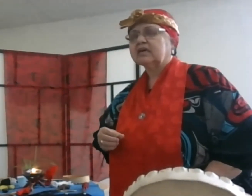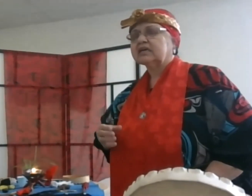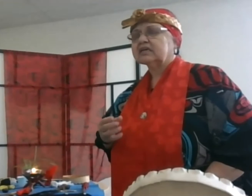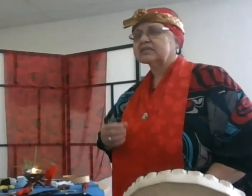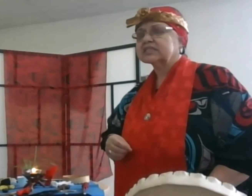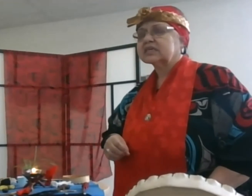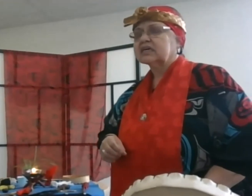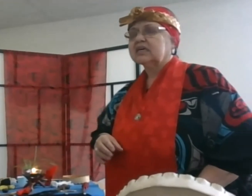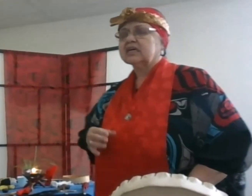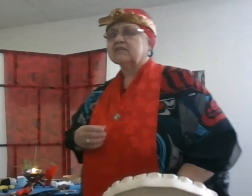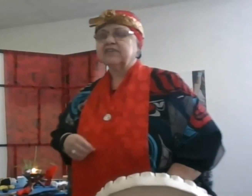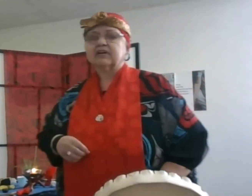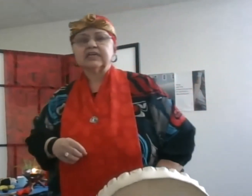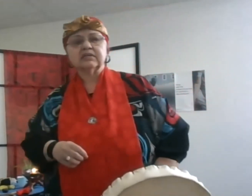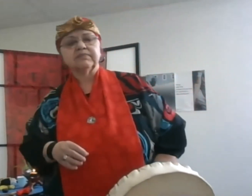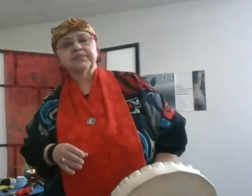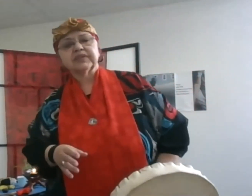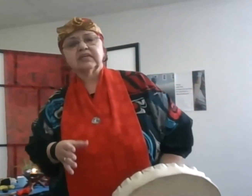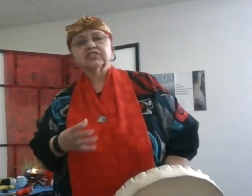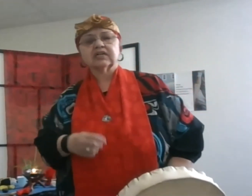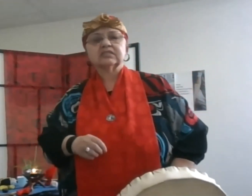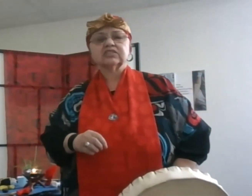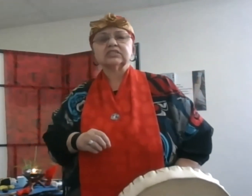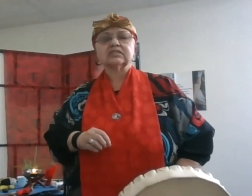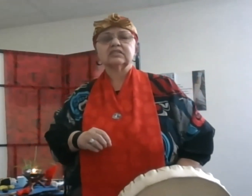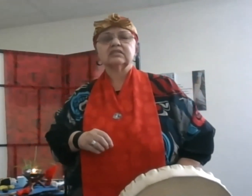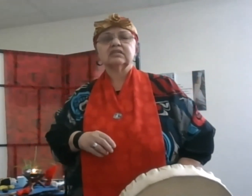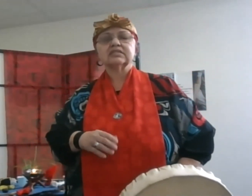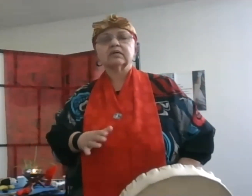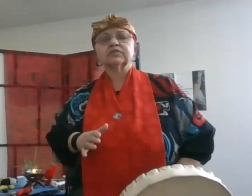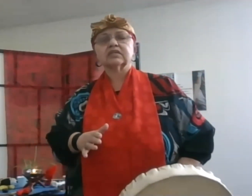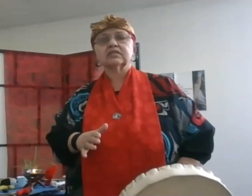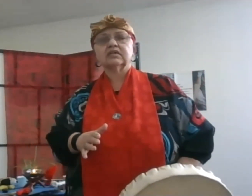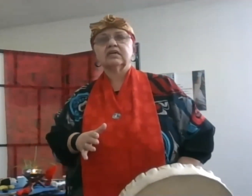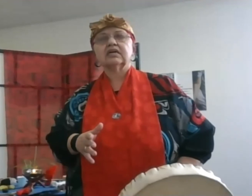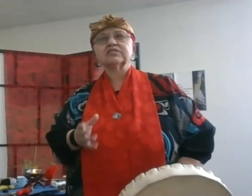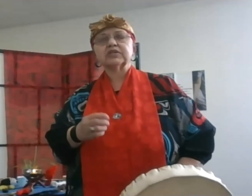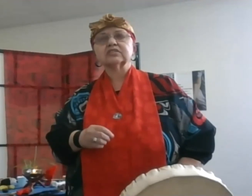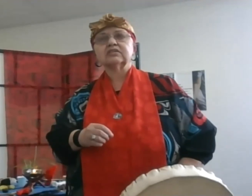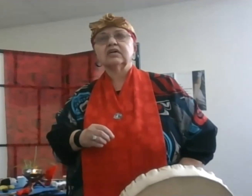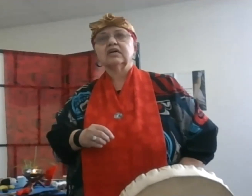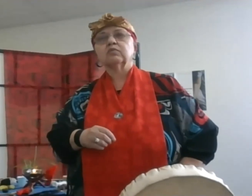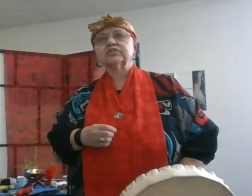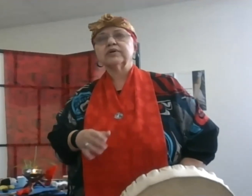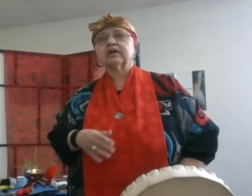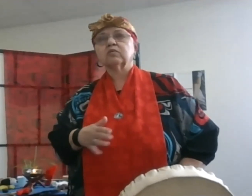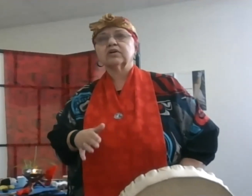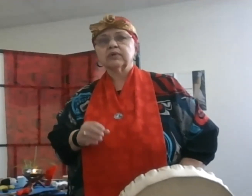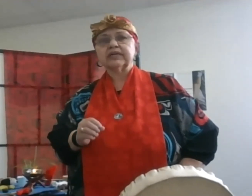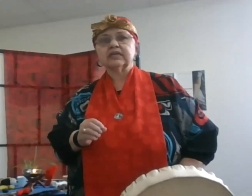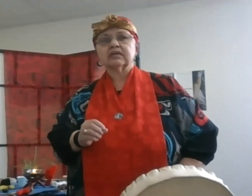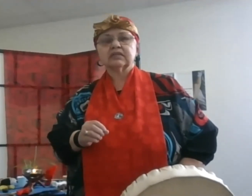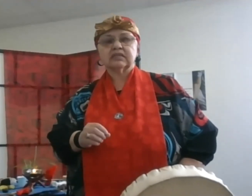pain, it's a very challenging subject. And especially, we're doing our